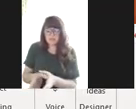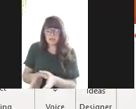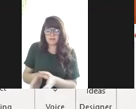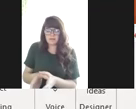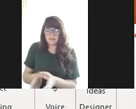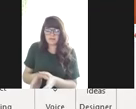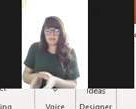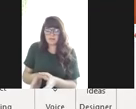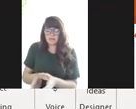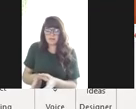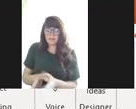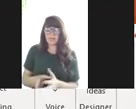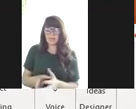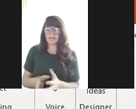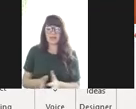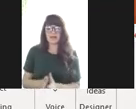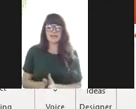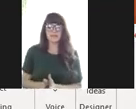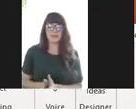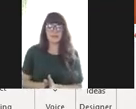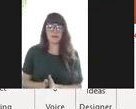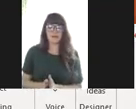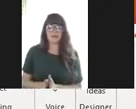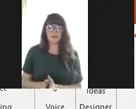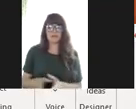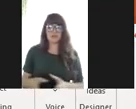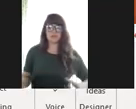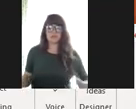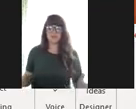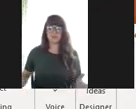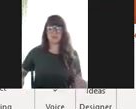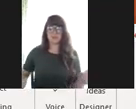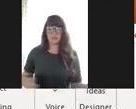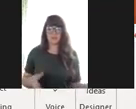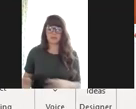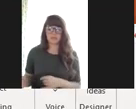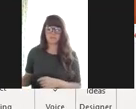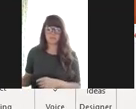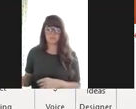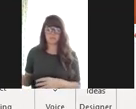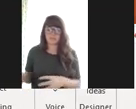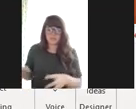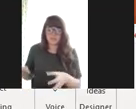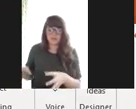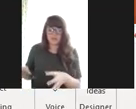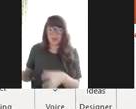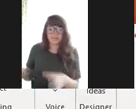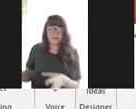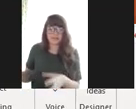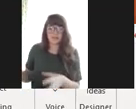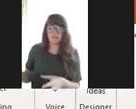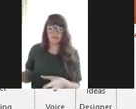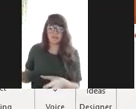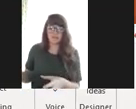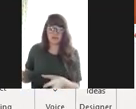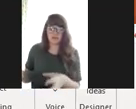that I don't know how to explain it without going too much into like the past, present, and future, because then, you know, I did that